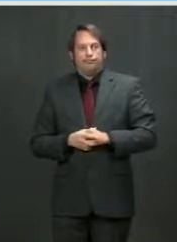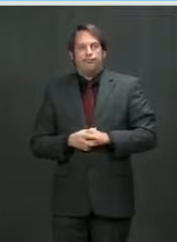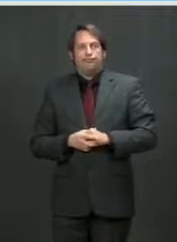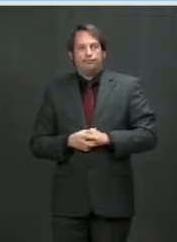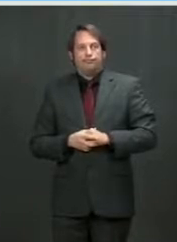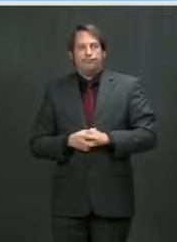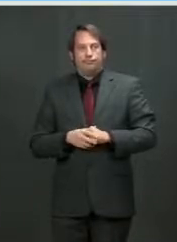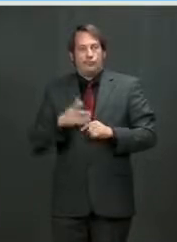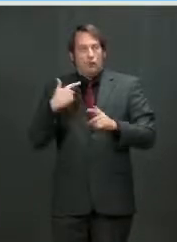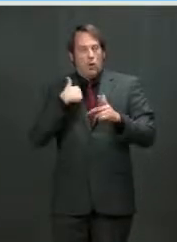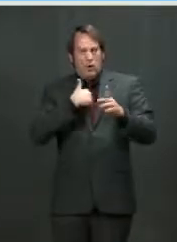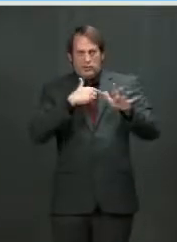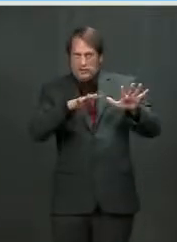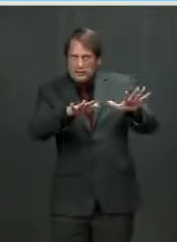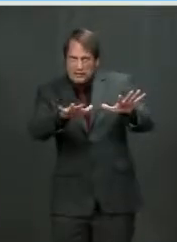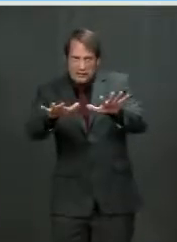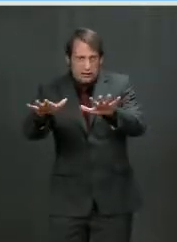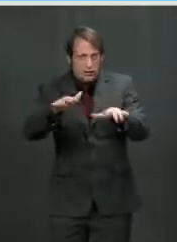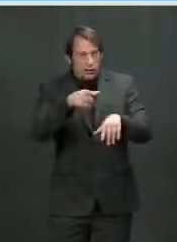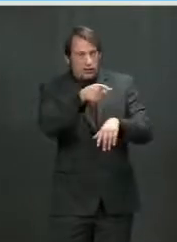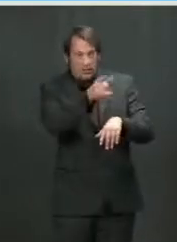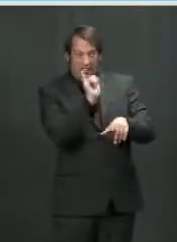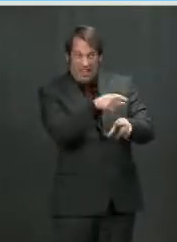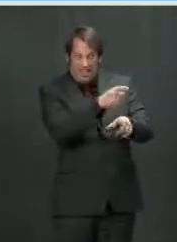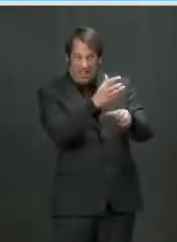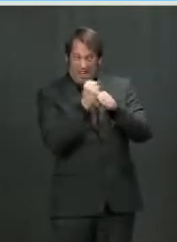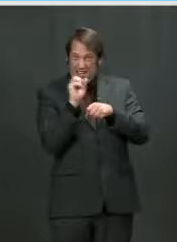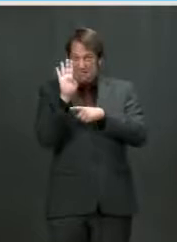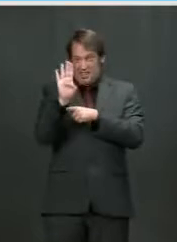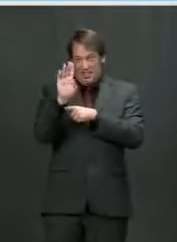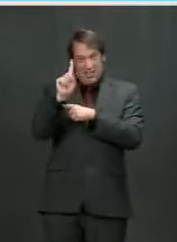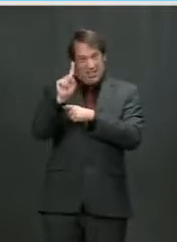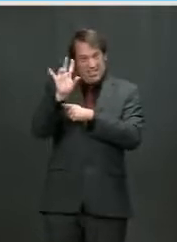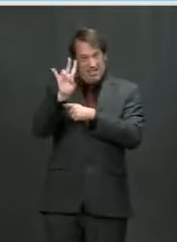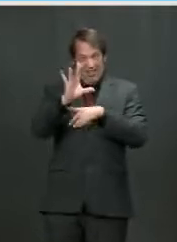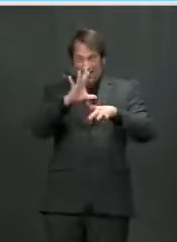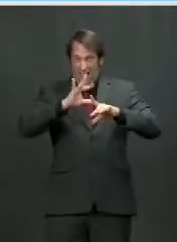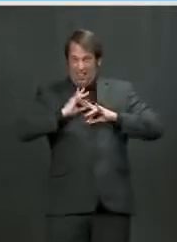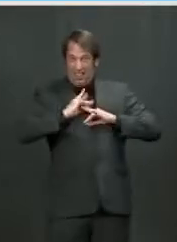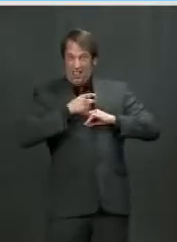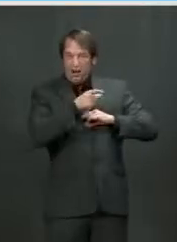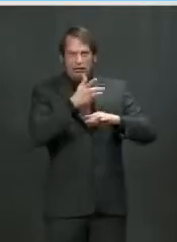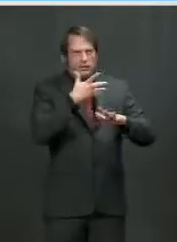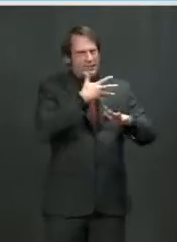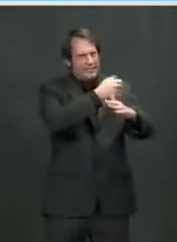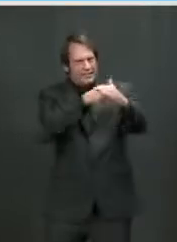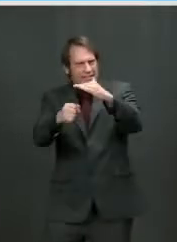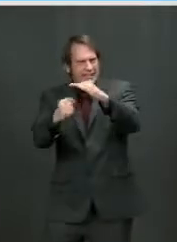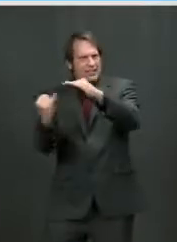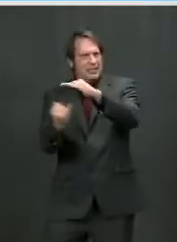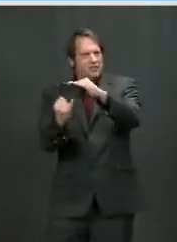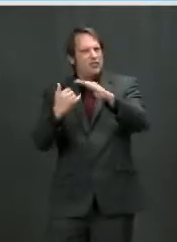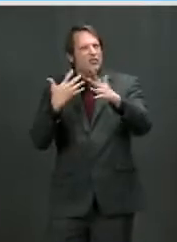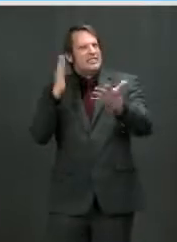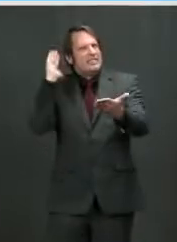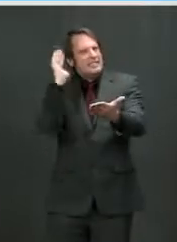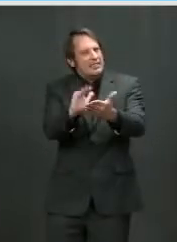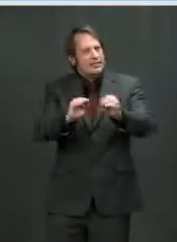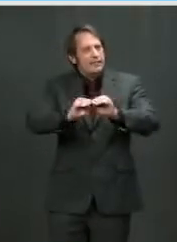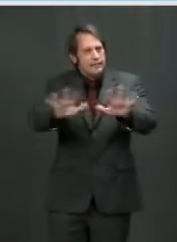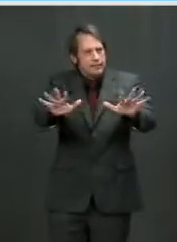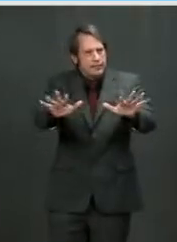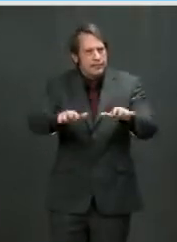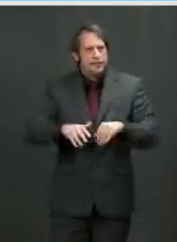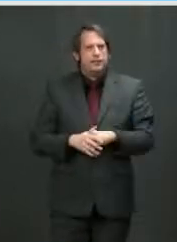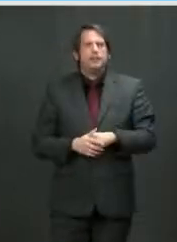including those with variants of concern. These trends are pointing to two clear truths. One, the virus still